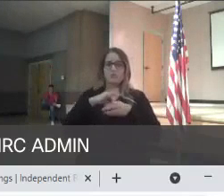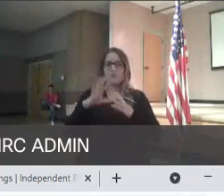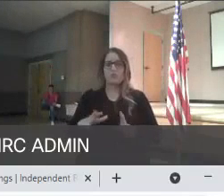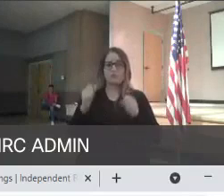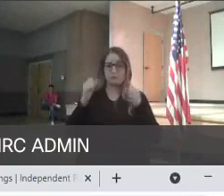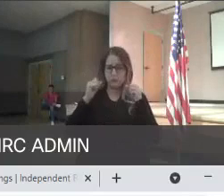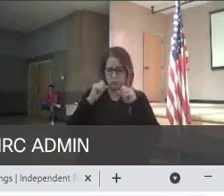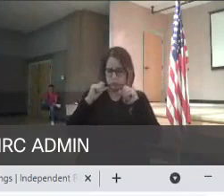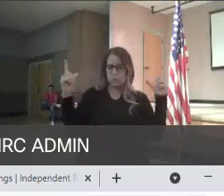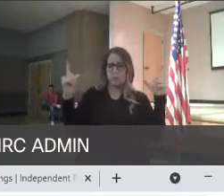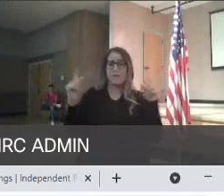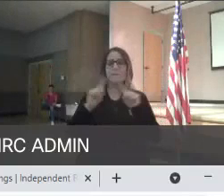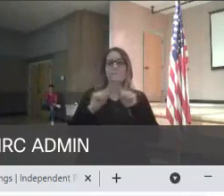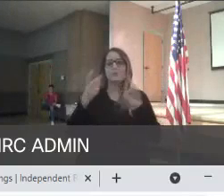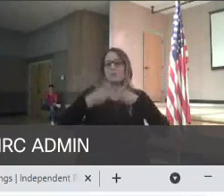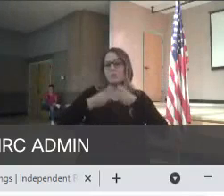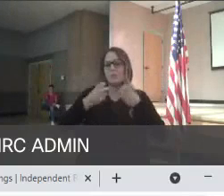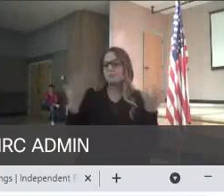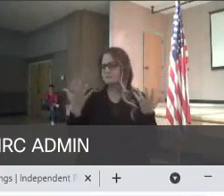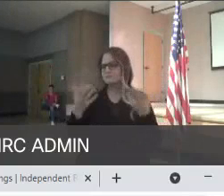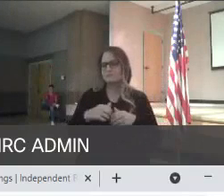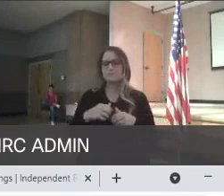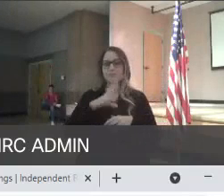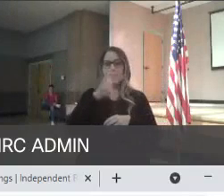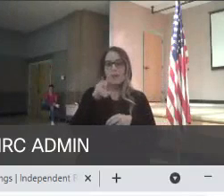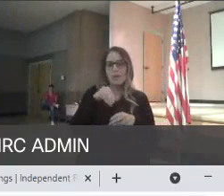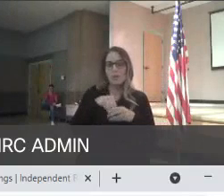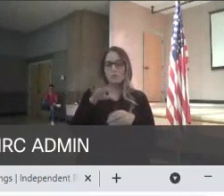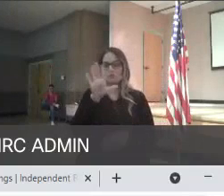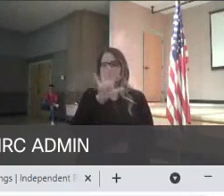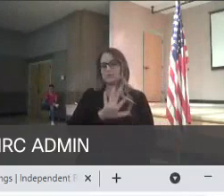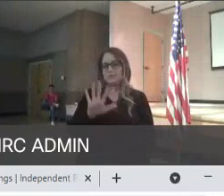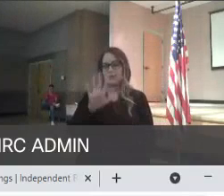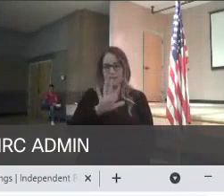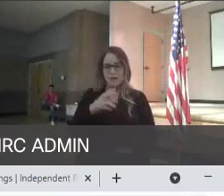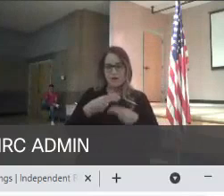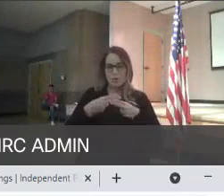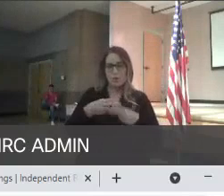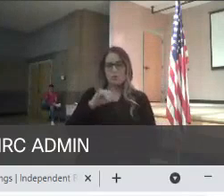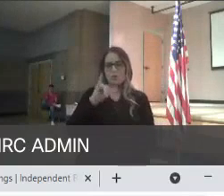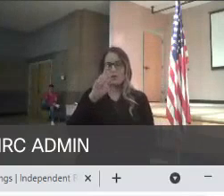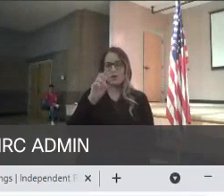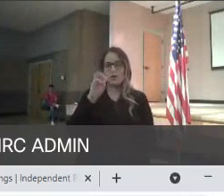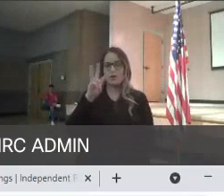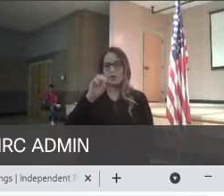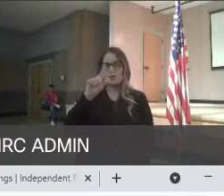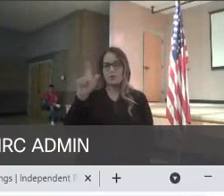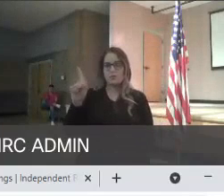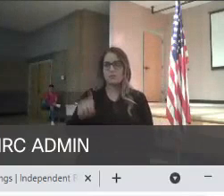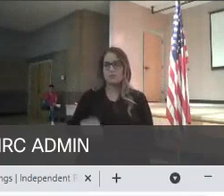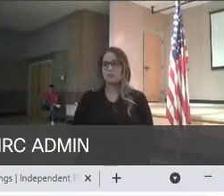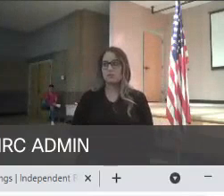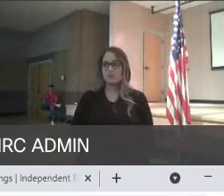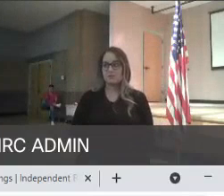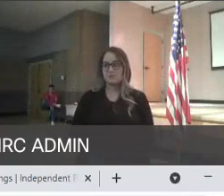and is way, way too big. But the problem is it also includes an area that is called Ironwood. This is a